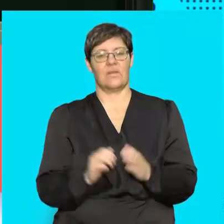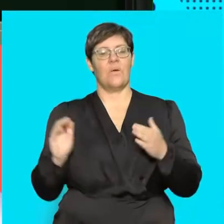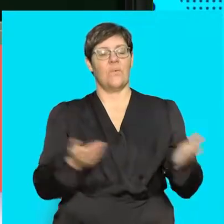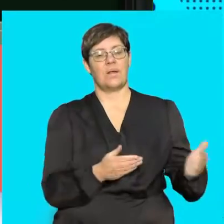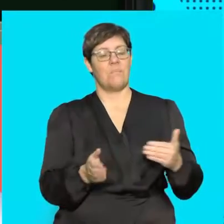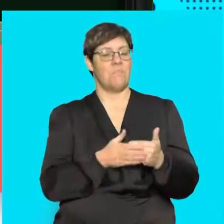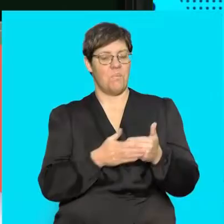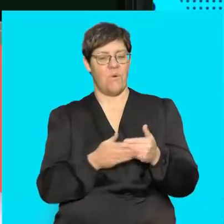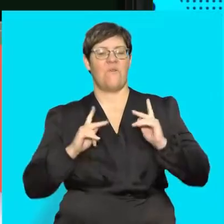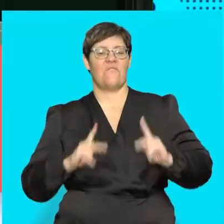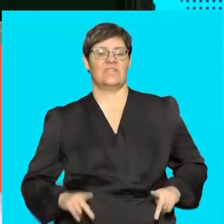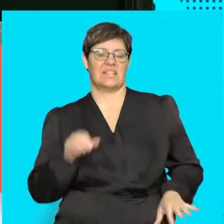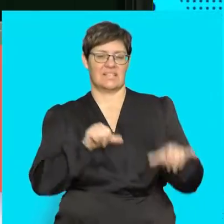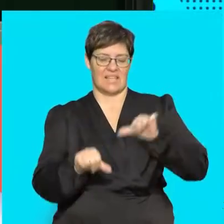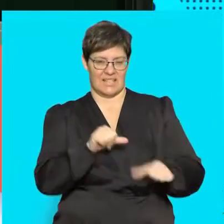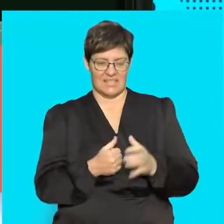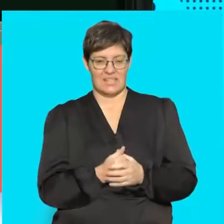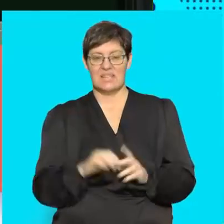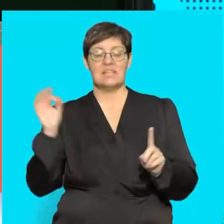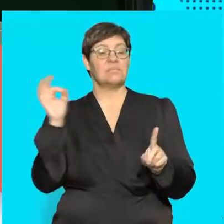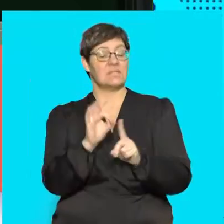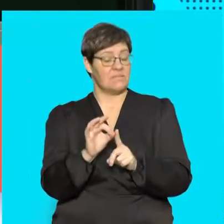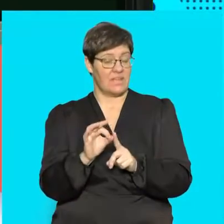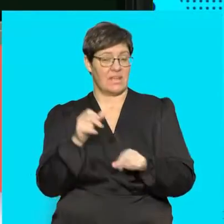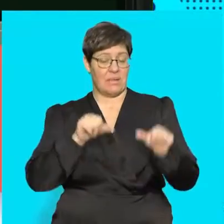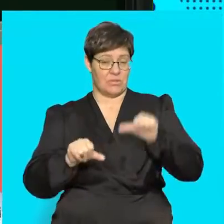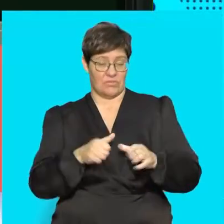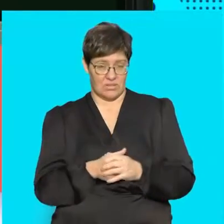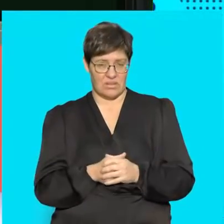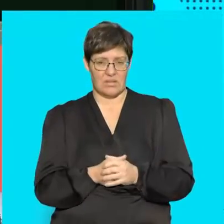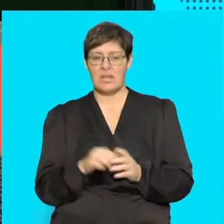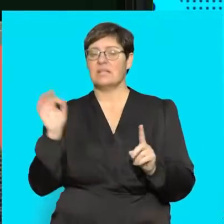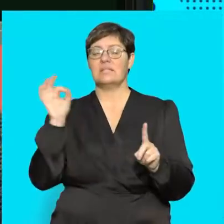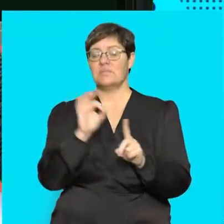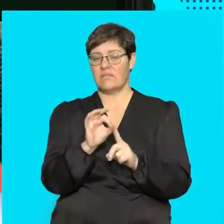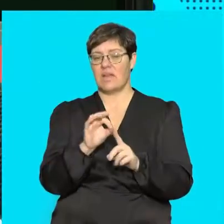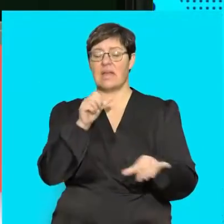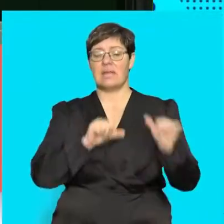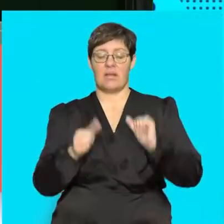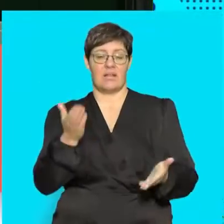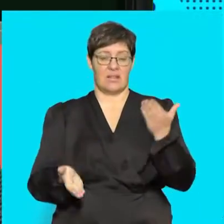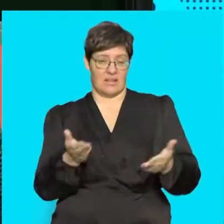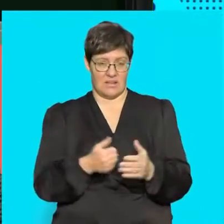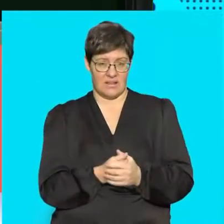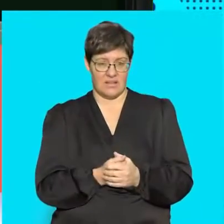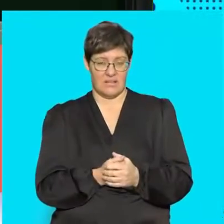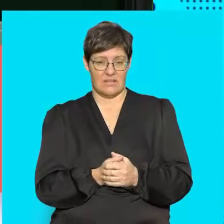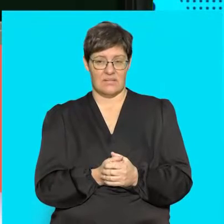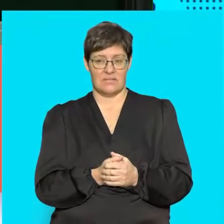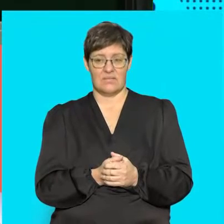Welcome to another session of physical sciences, specifically chemistry and specifically chemical equilibrium.